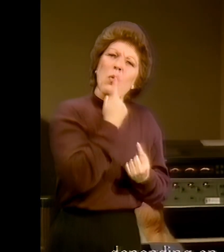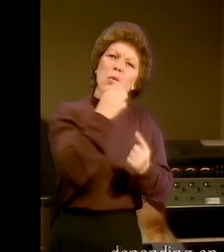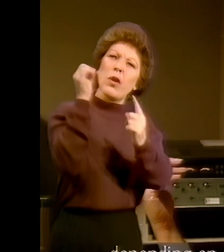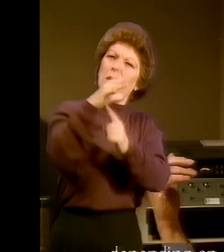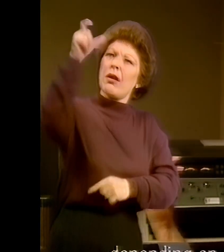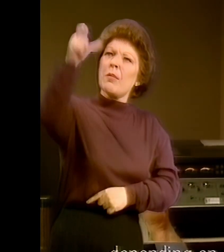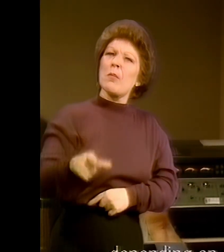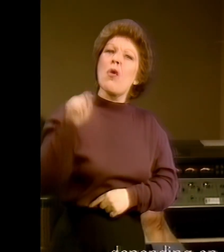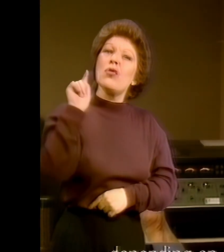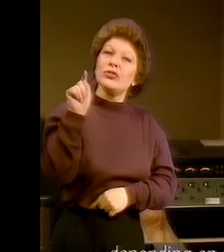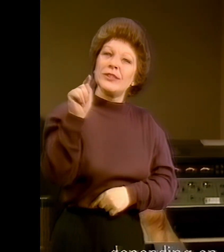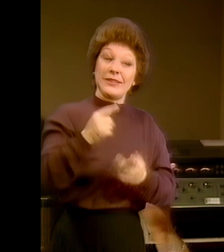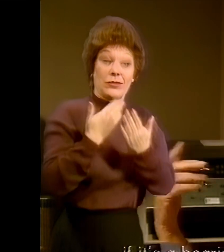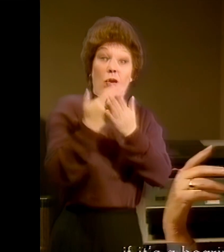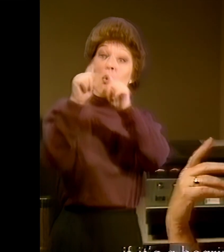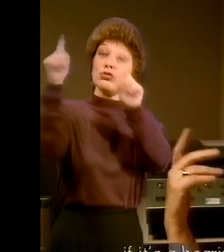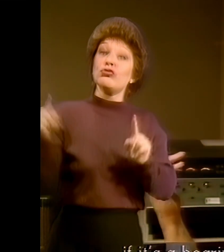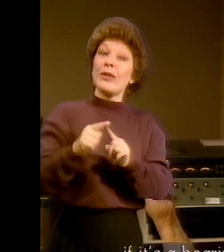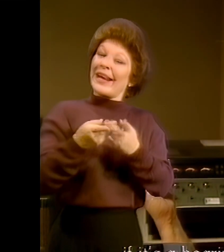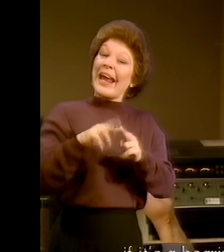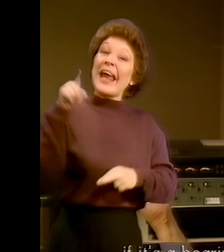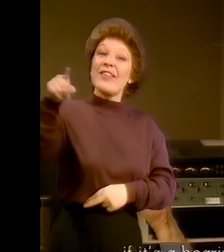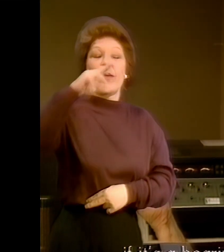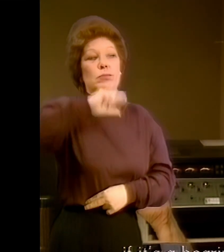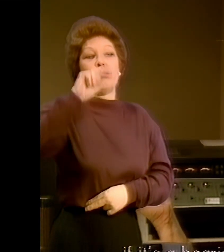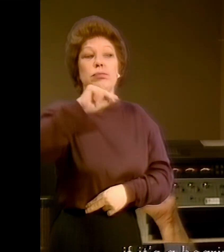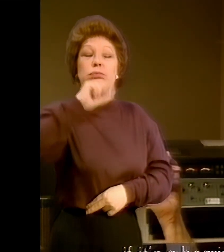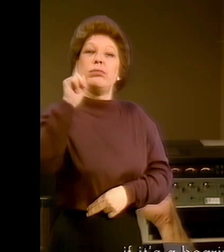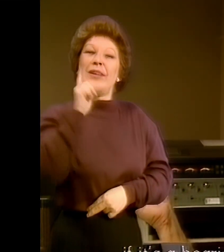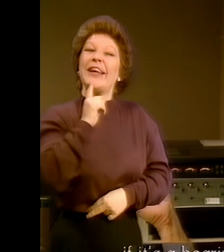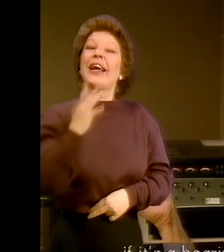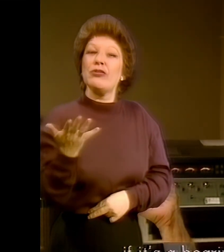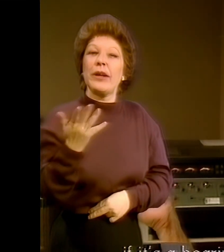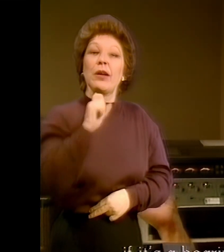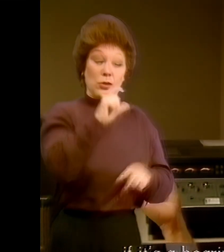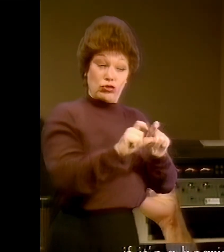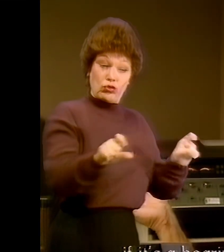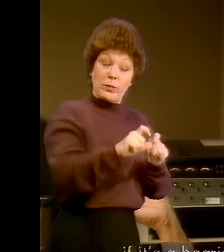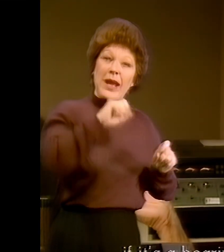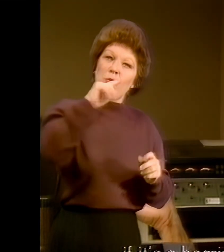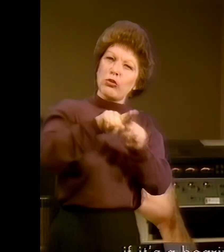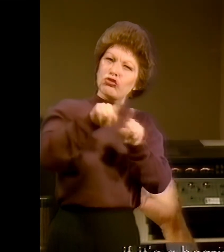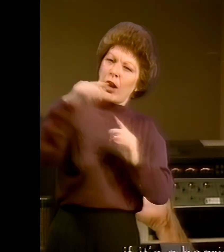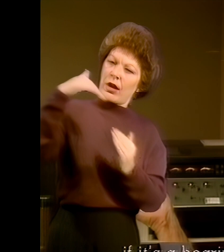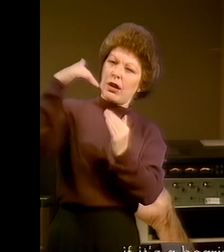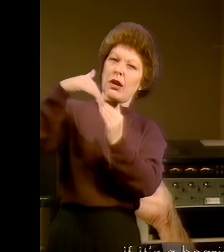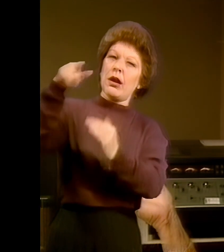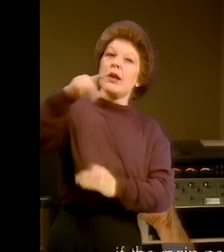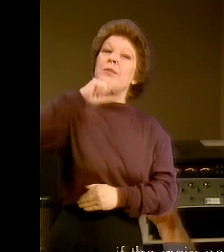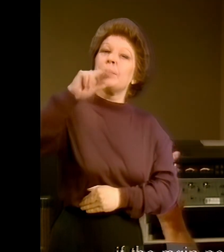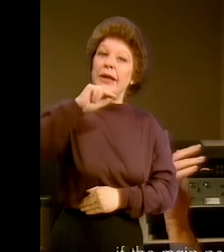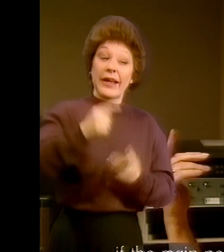focus of the screen is. If it's a hearing person talking, the subtitles will follow as closely as possible the speaker.